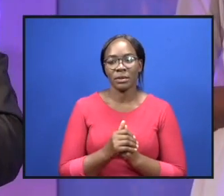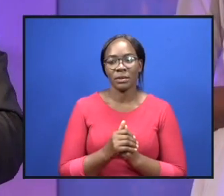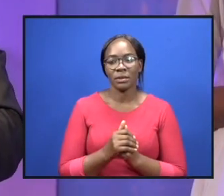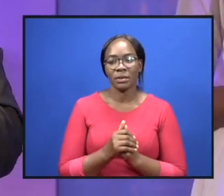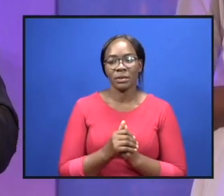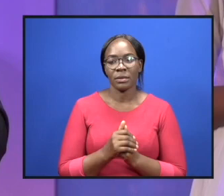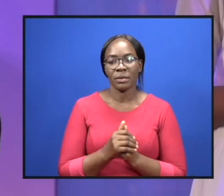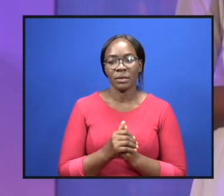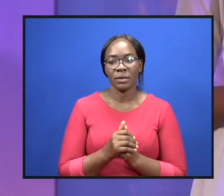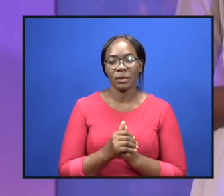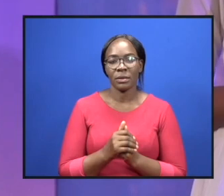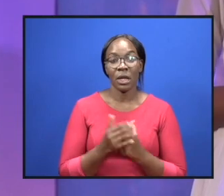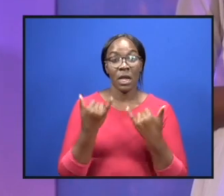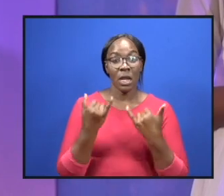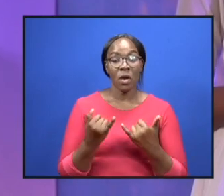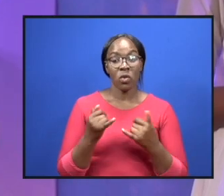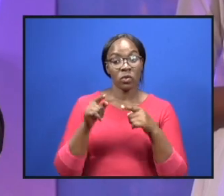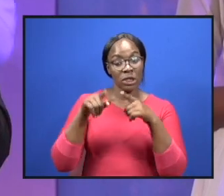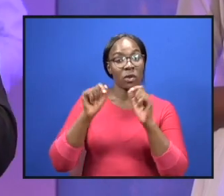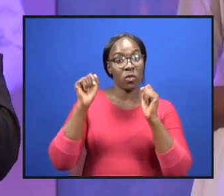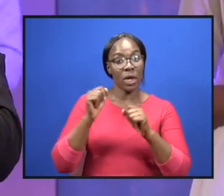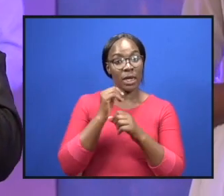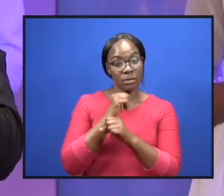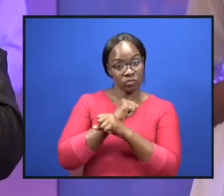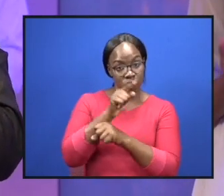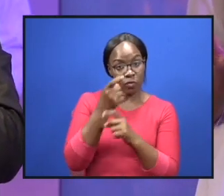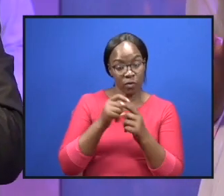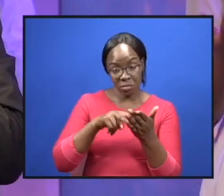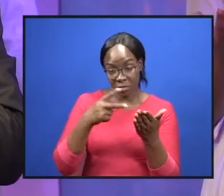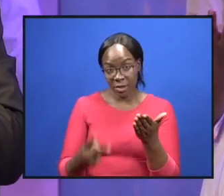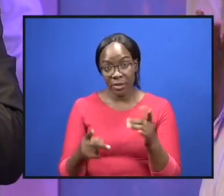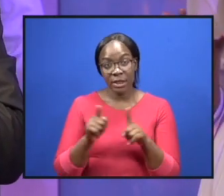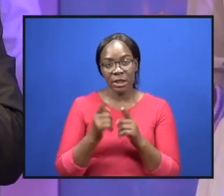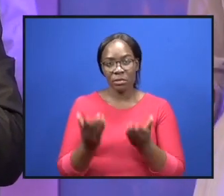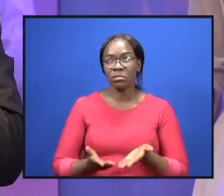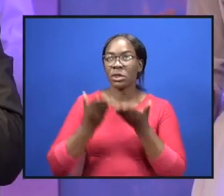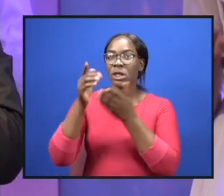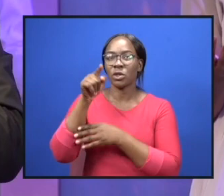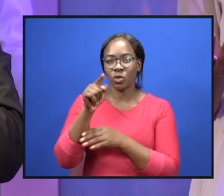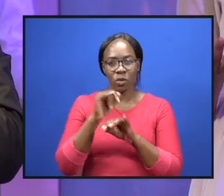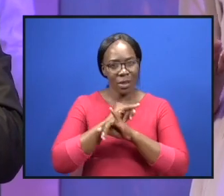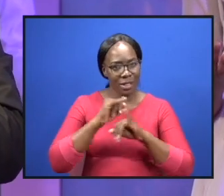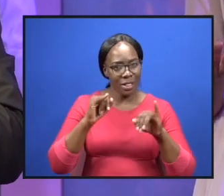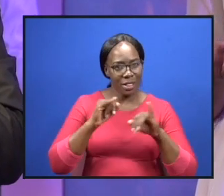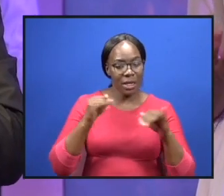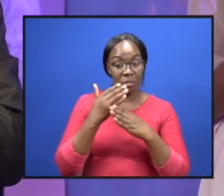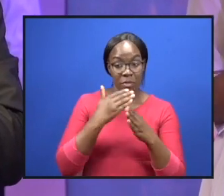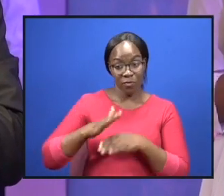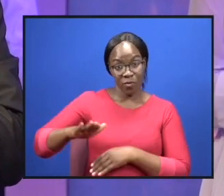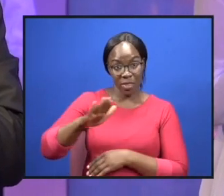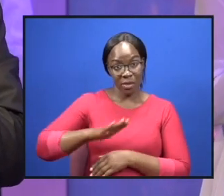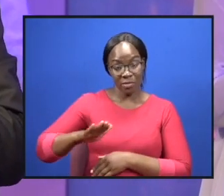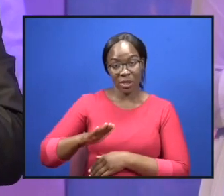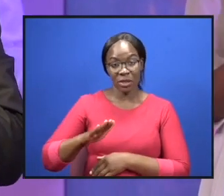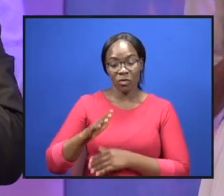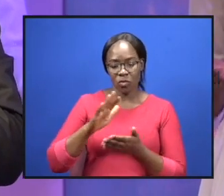you. Now to him who is able to keep you from stumbling and to present you blameless before the presence